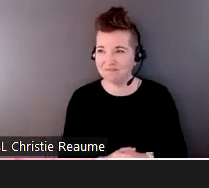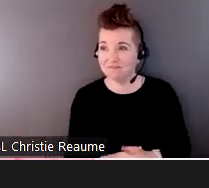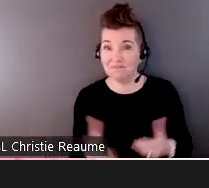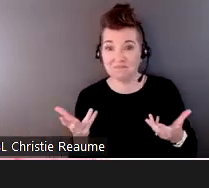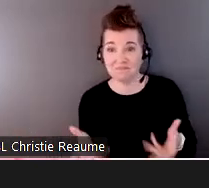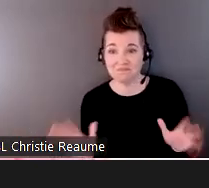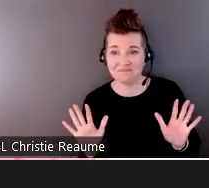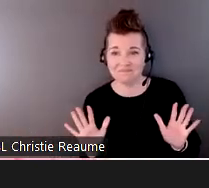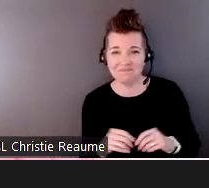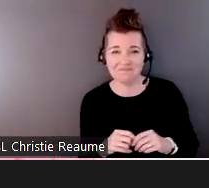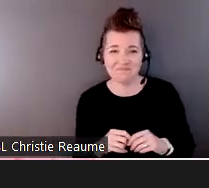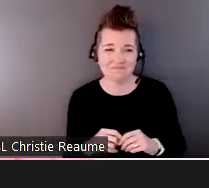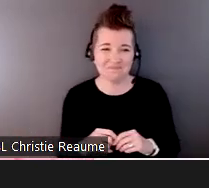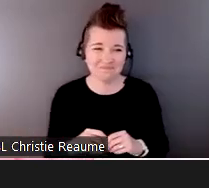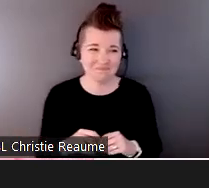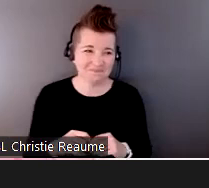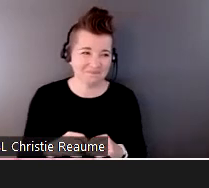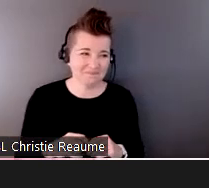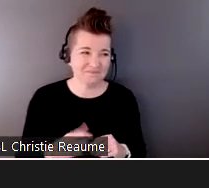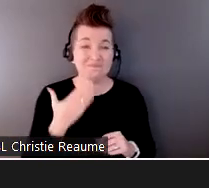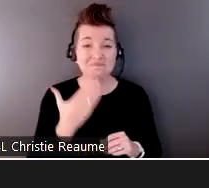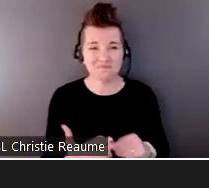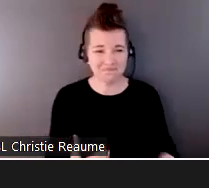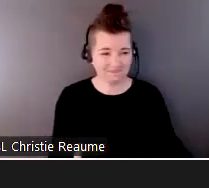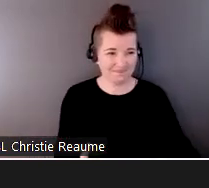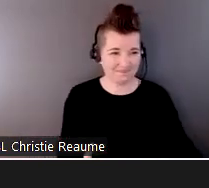it for now thank you Benedict